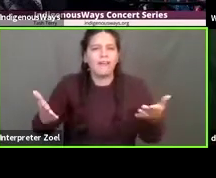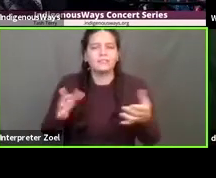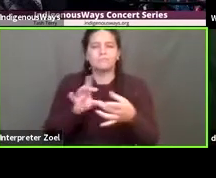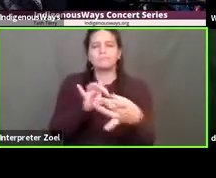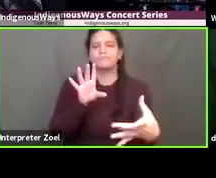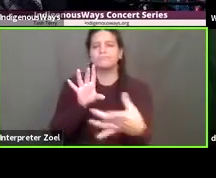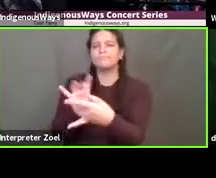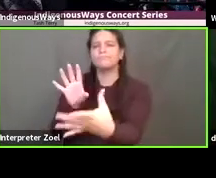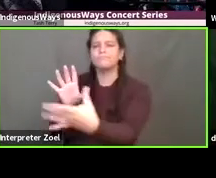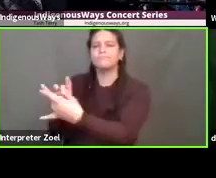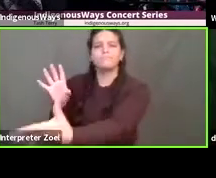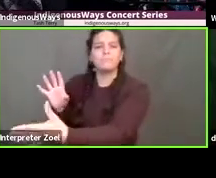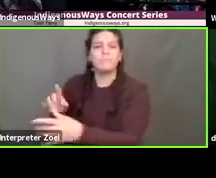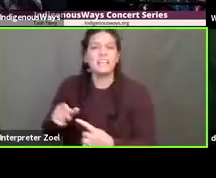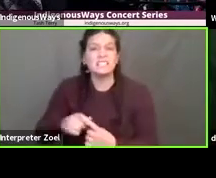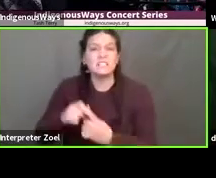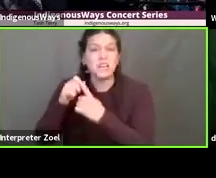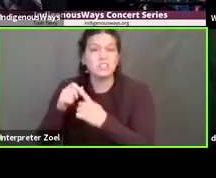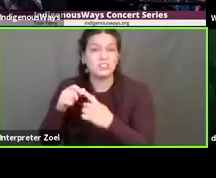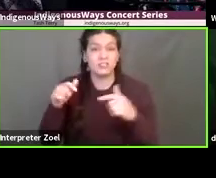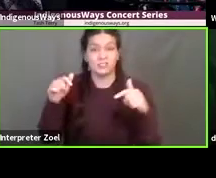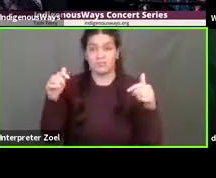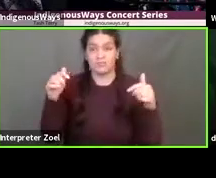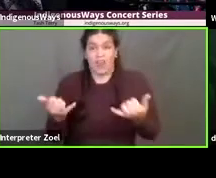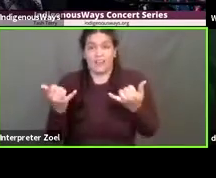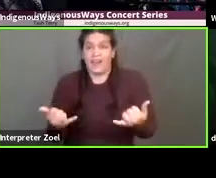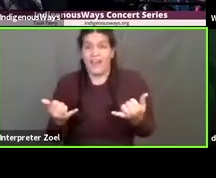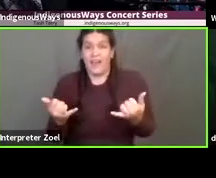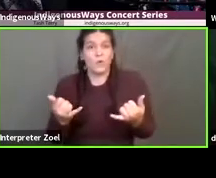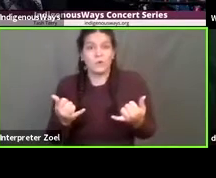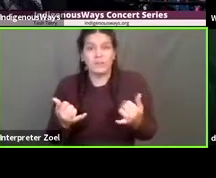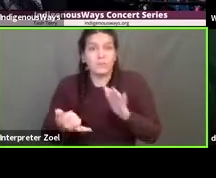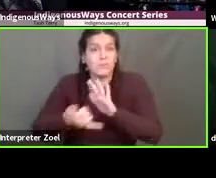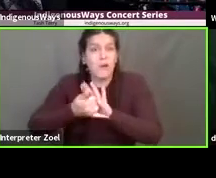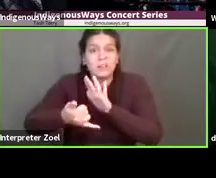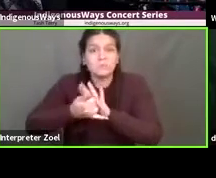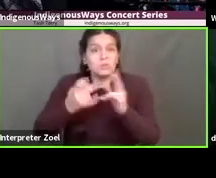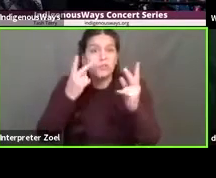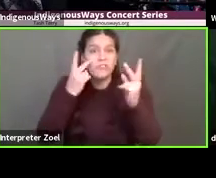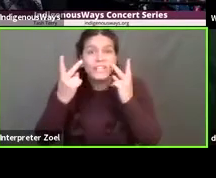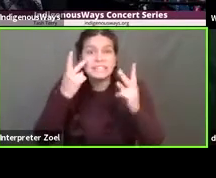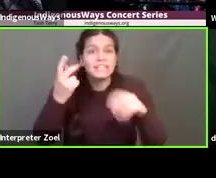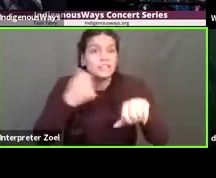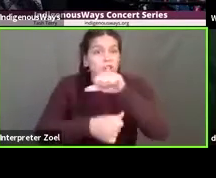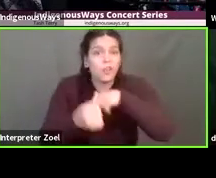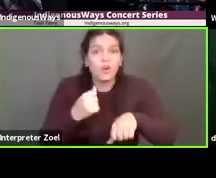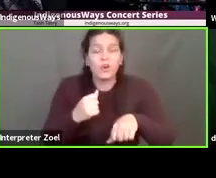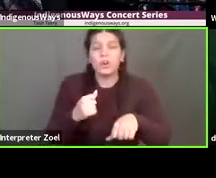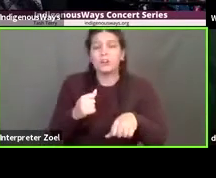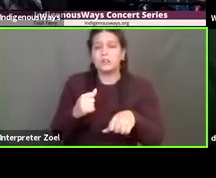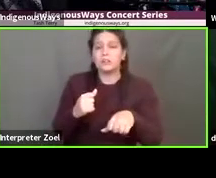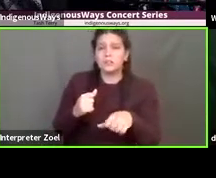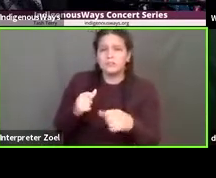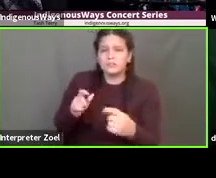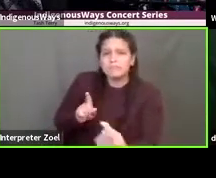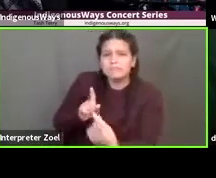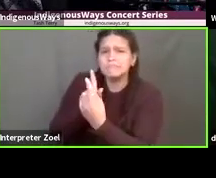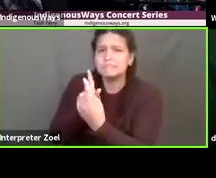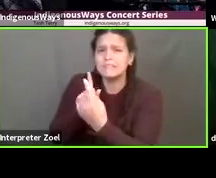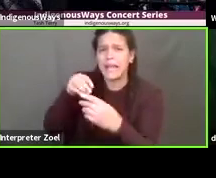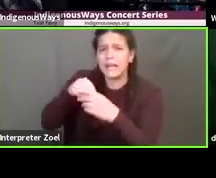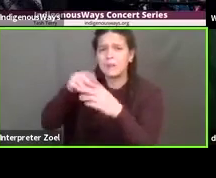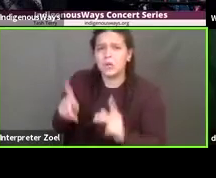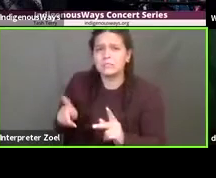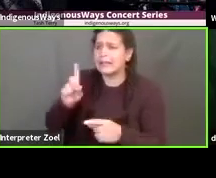these times when we aren't able to, you know, see relatives or speak to one another, embrace one another. You know,